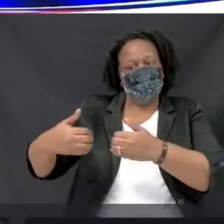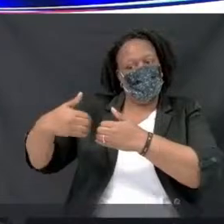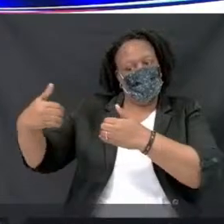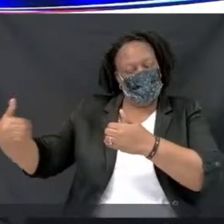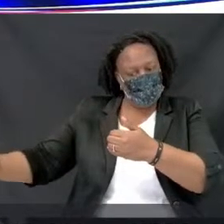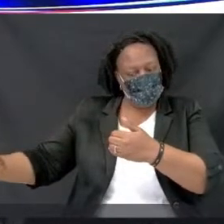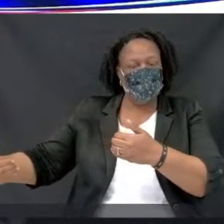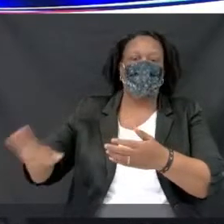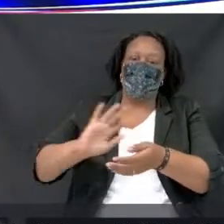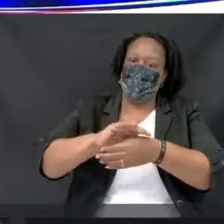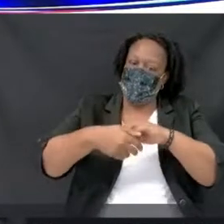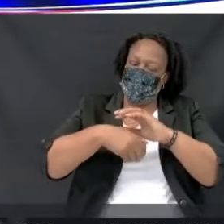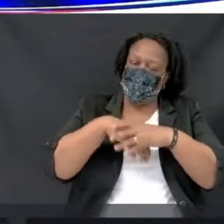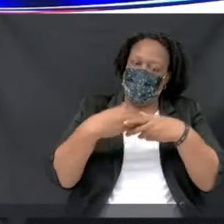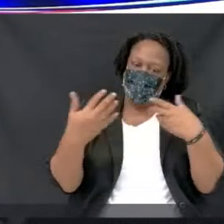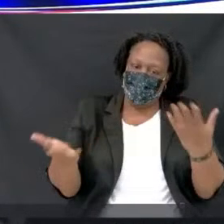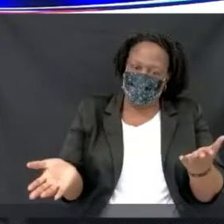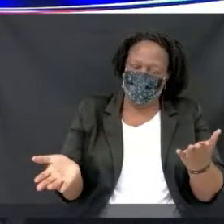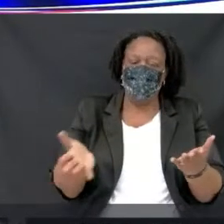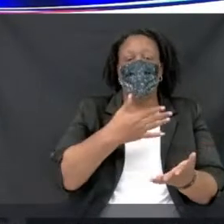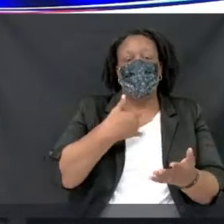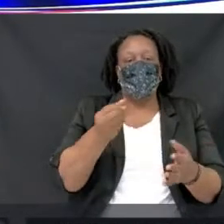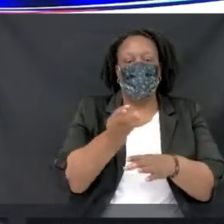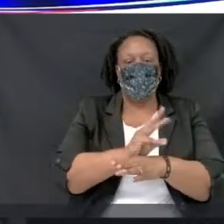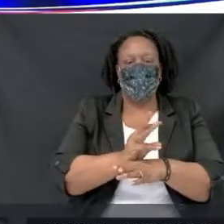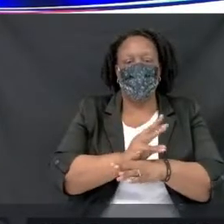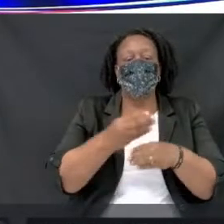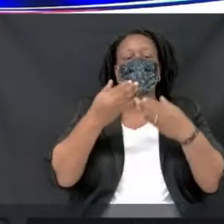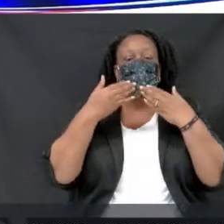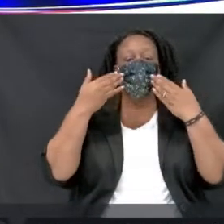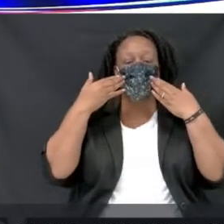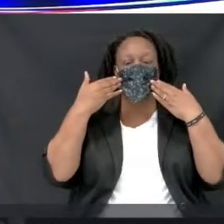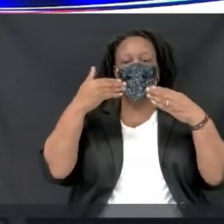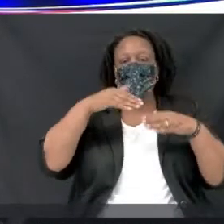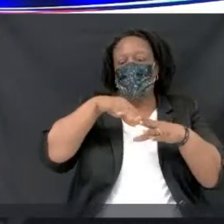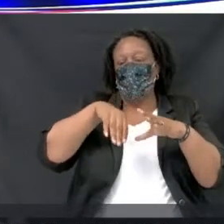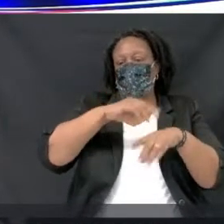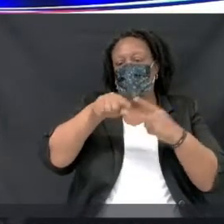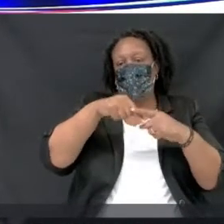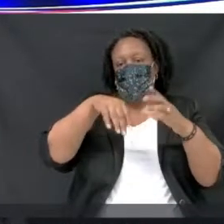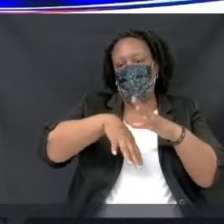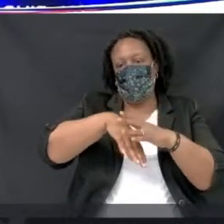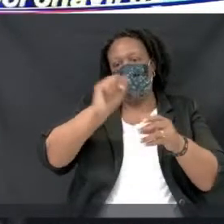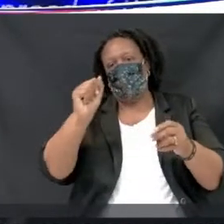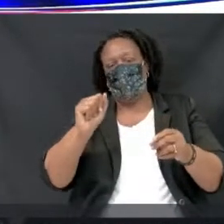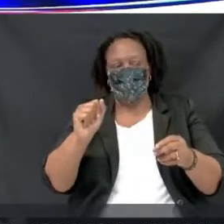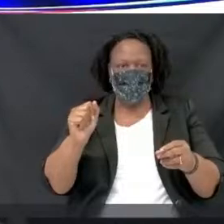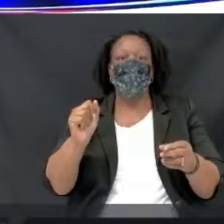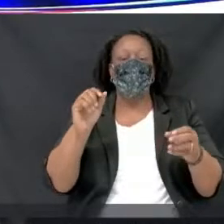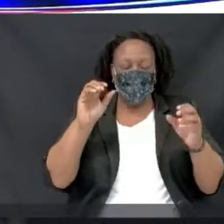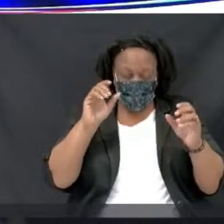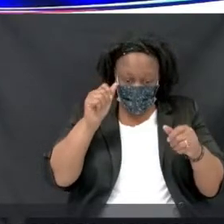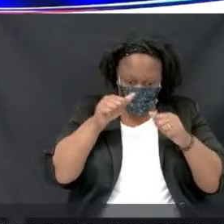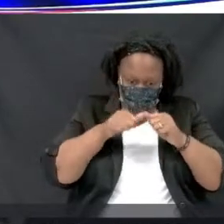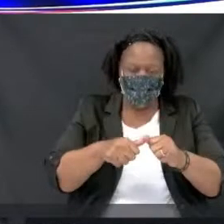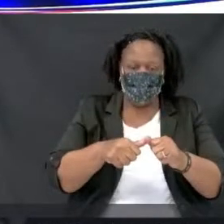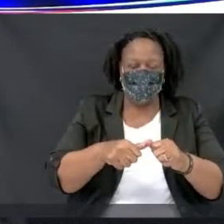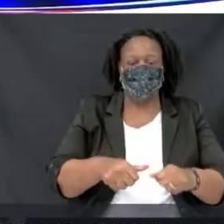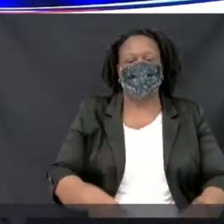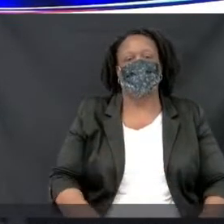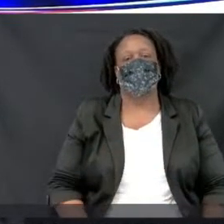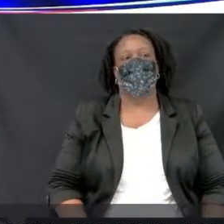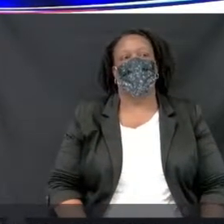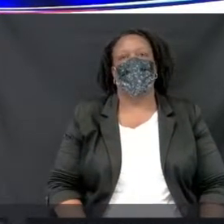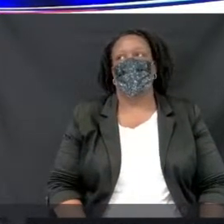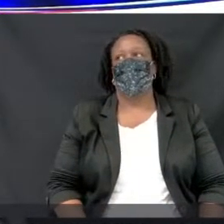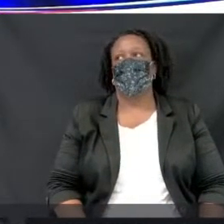the hygiene protocols, and the wearing of face masks when in public. Restrictions on social events are still in